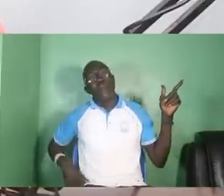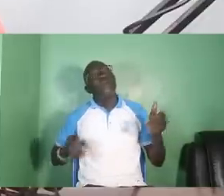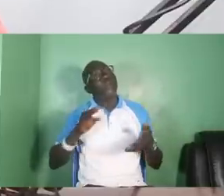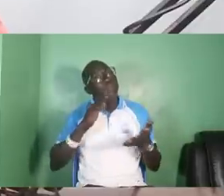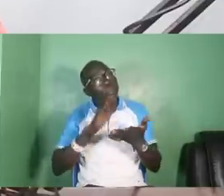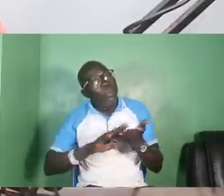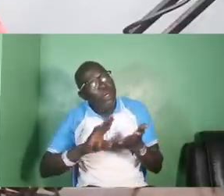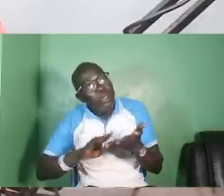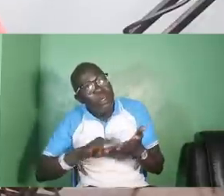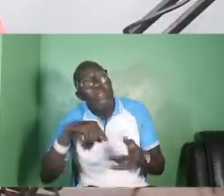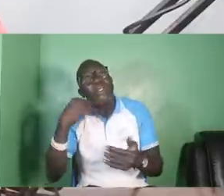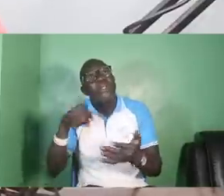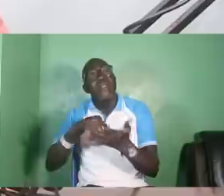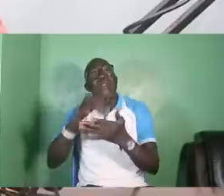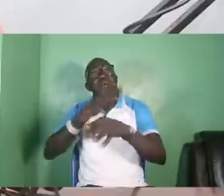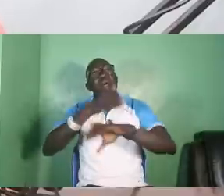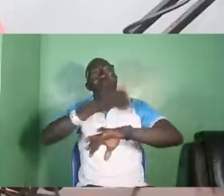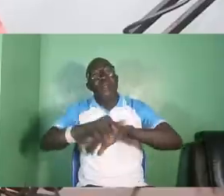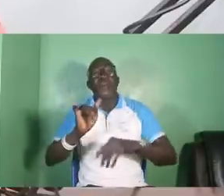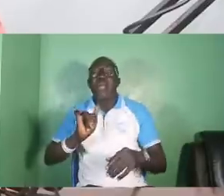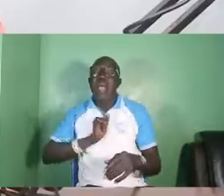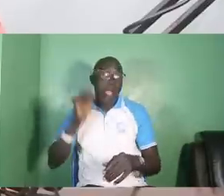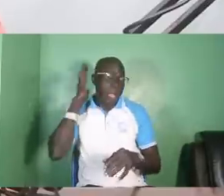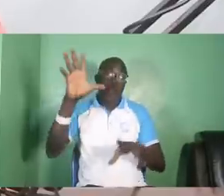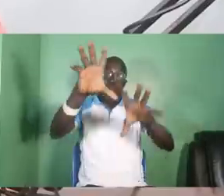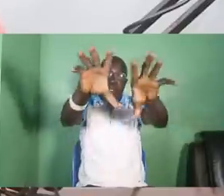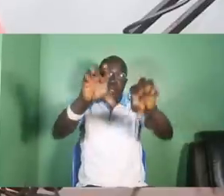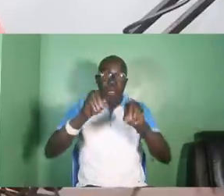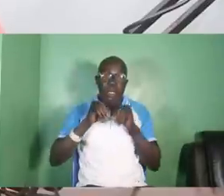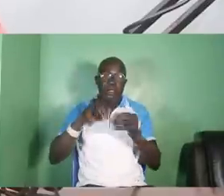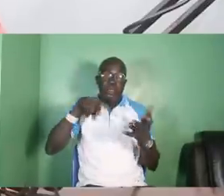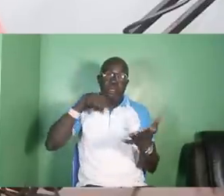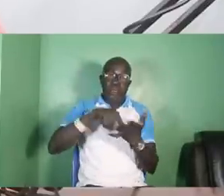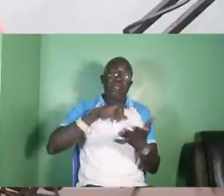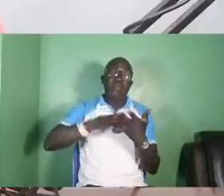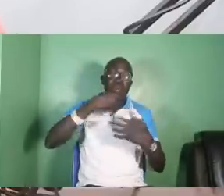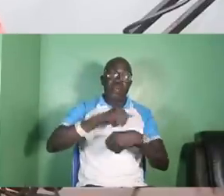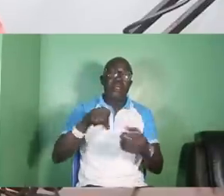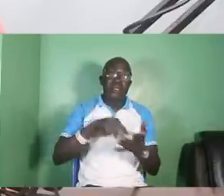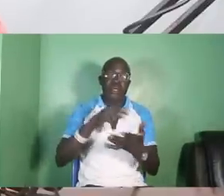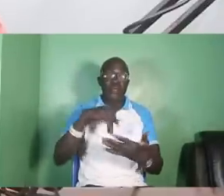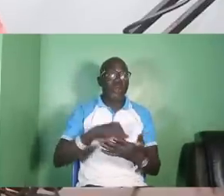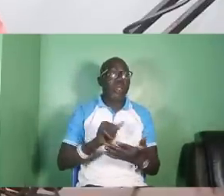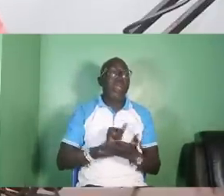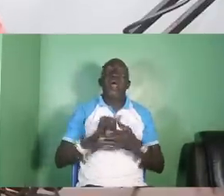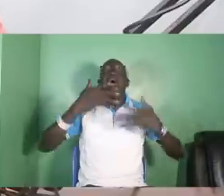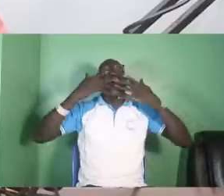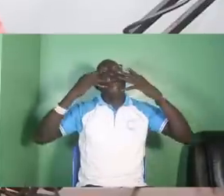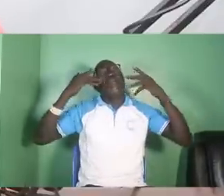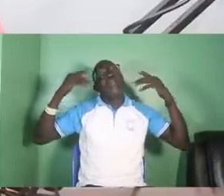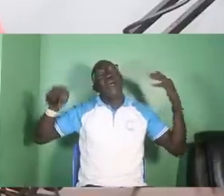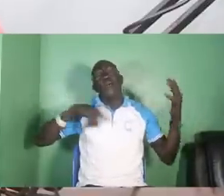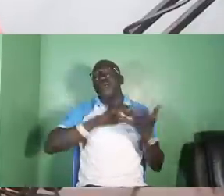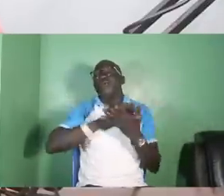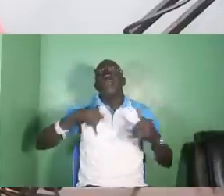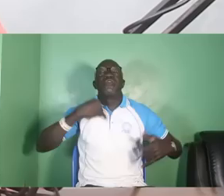wa. Amen. Lo so ile tell me. Please say this after me. So pe mo ma ri mu lo se. Mo ma ri mu lo se. I'll make it this